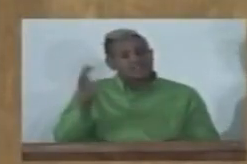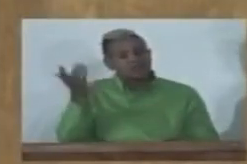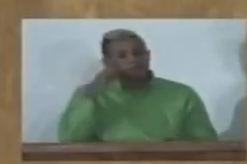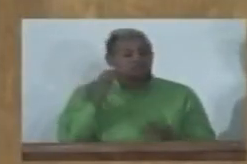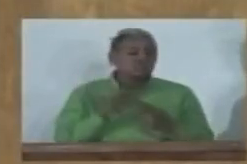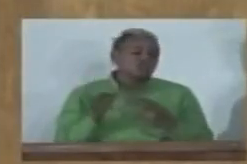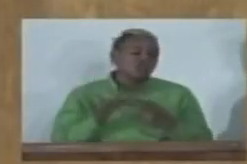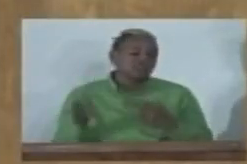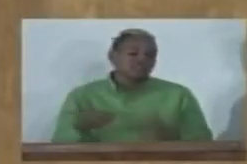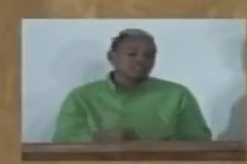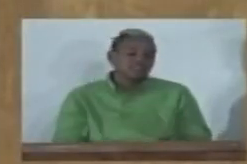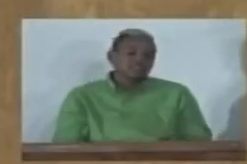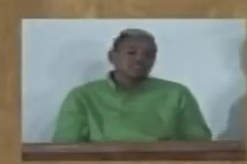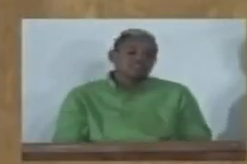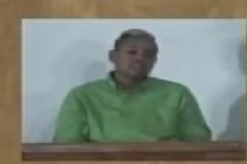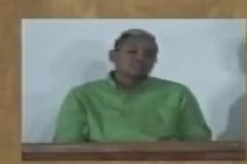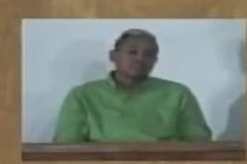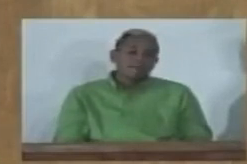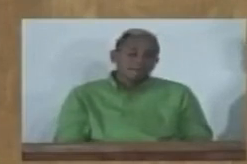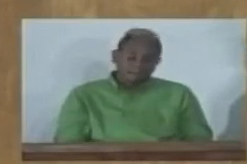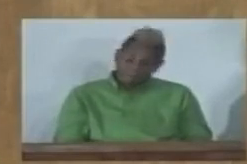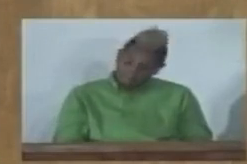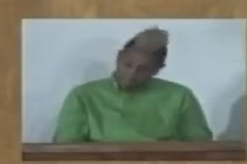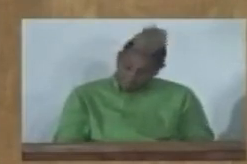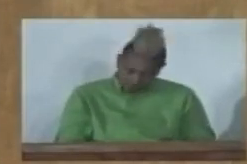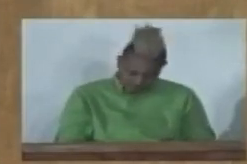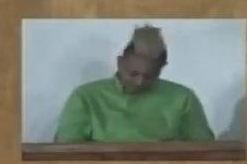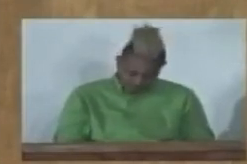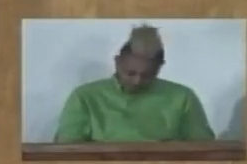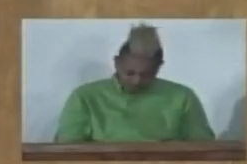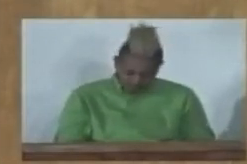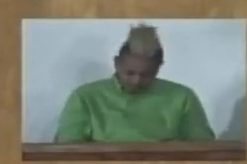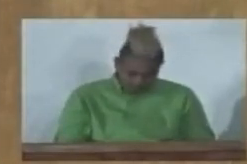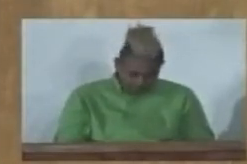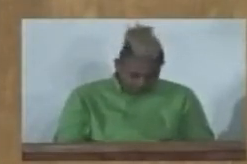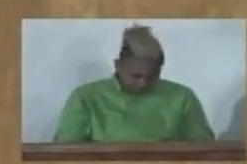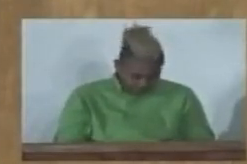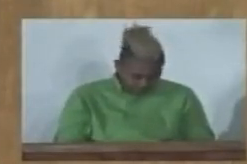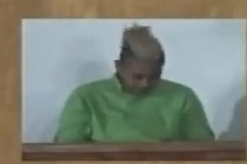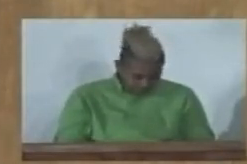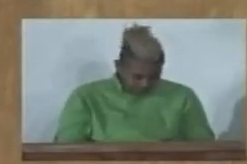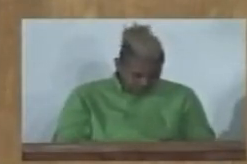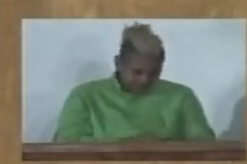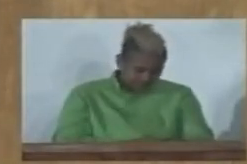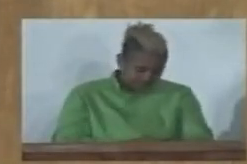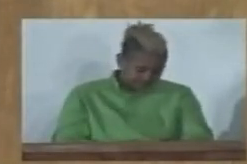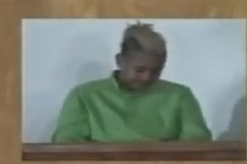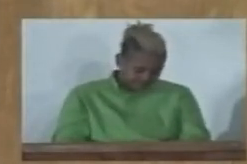choice. You have to pick the choice. Mr. President, so that fund,